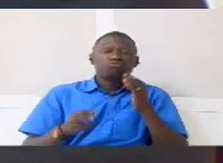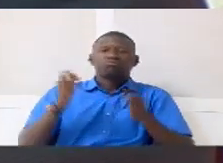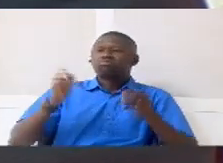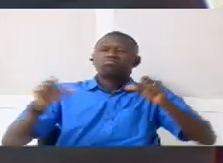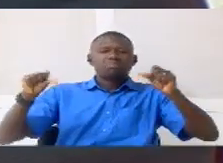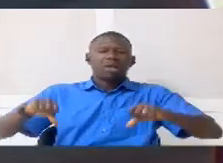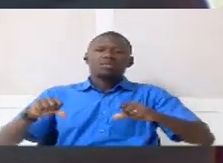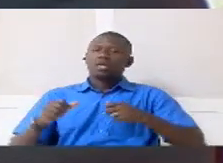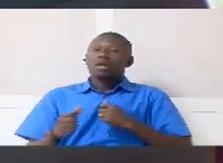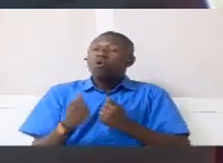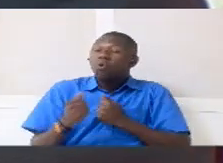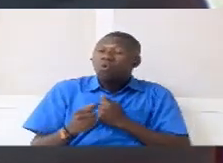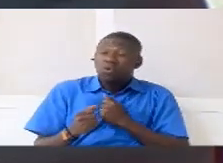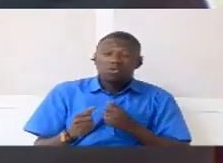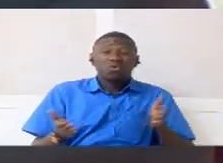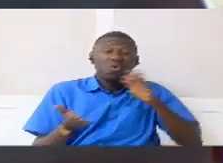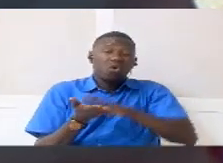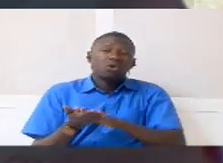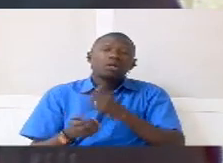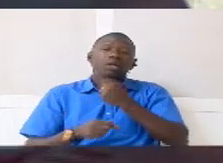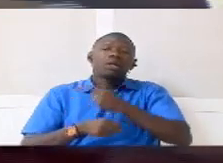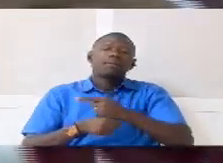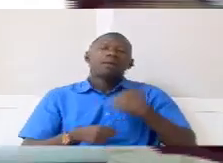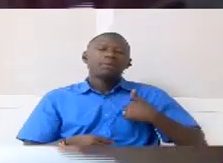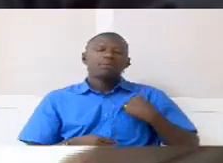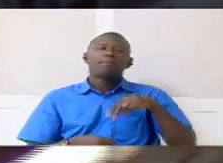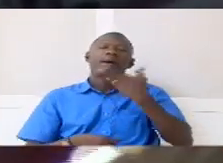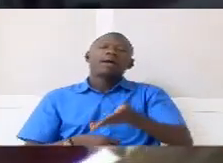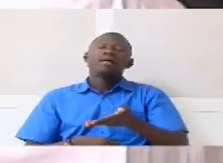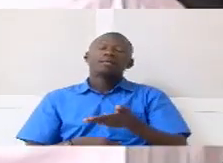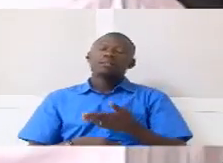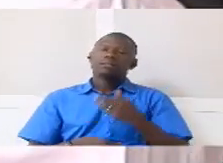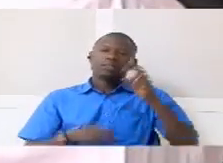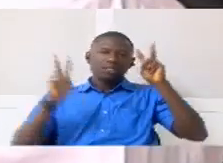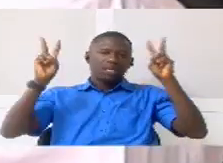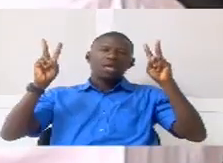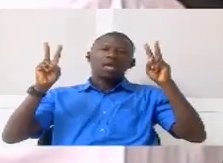horrors inflicted on the Gambian people by the Jammeh regime.